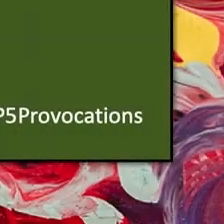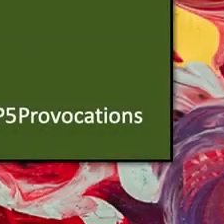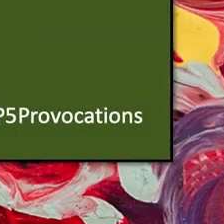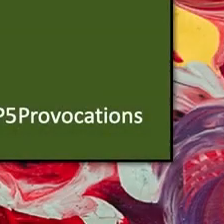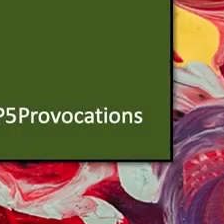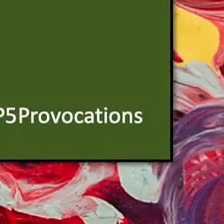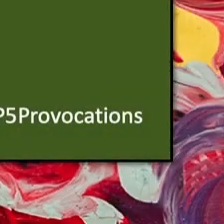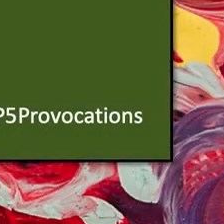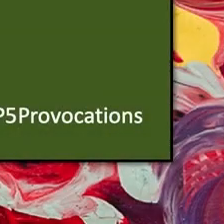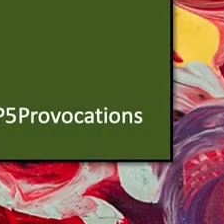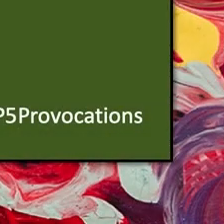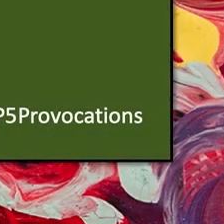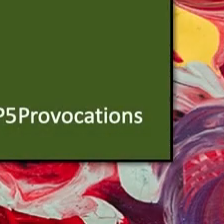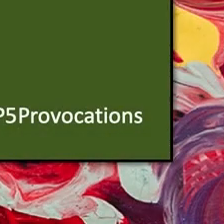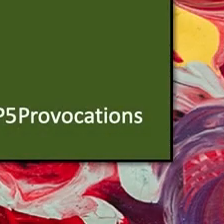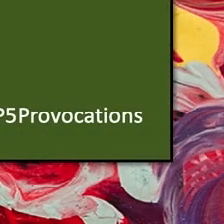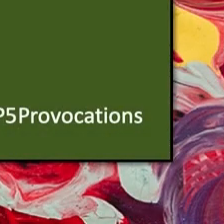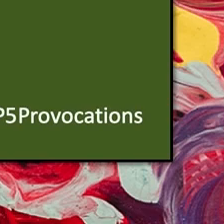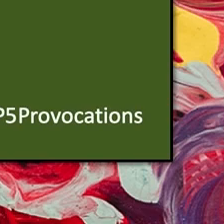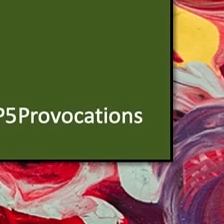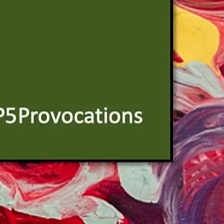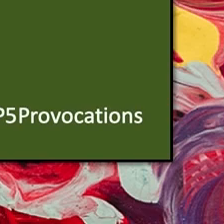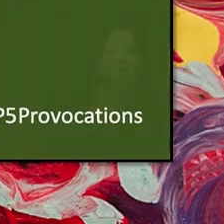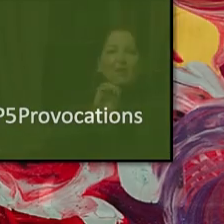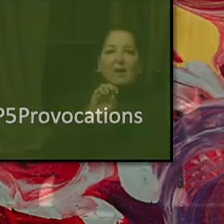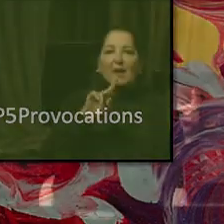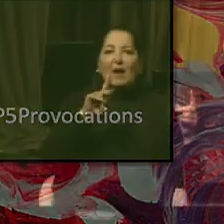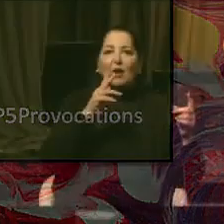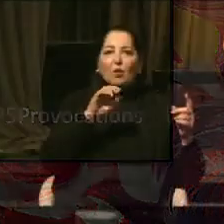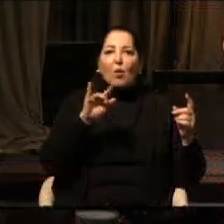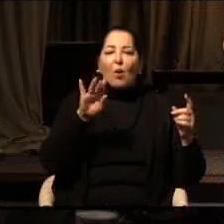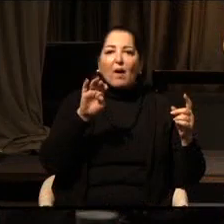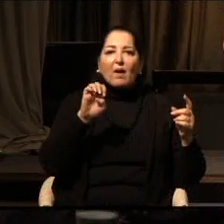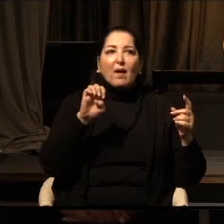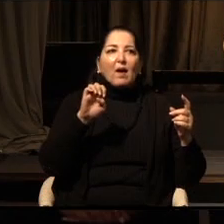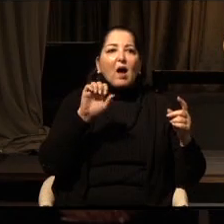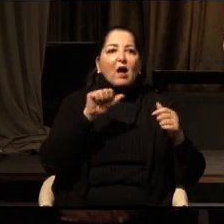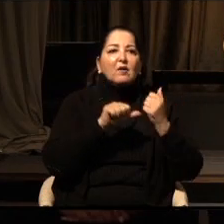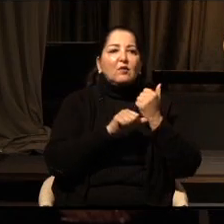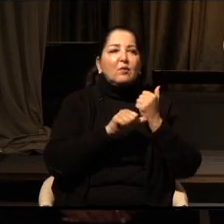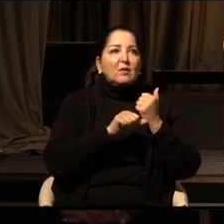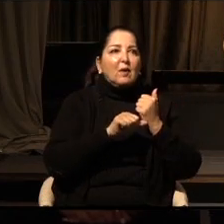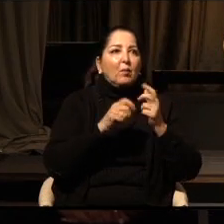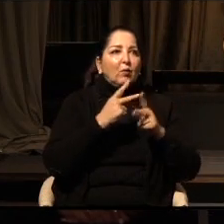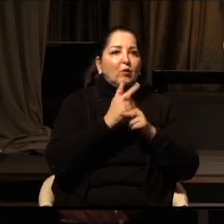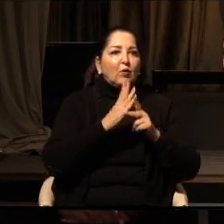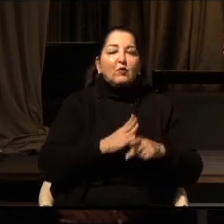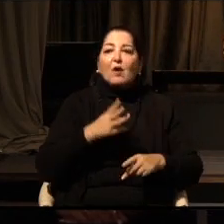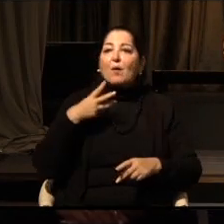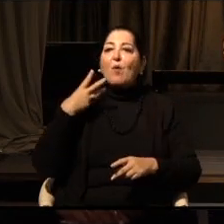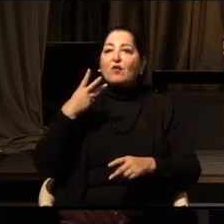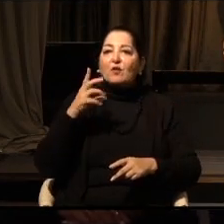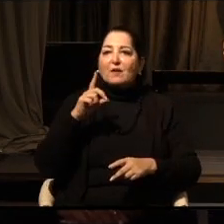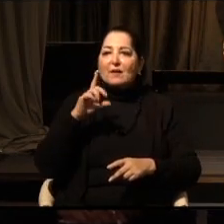Hello, everyone. I'm Ronnie Pinoy, associate producer at Octopus Theatricals, and I'm based in Washington,